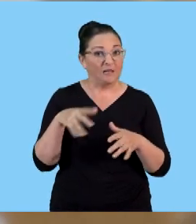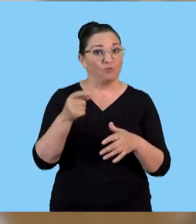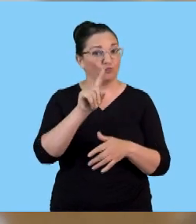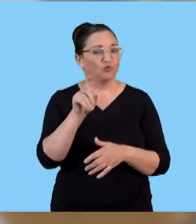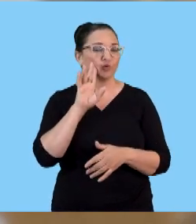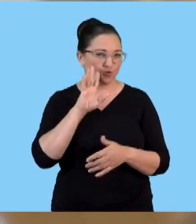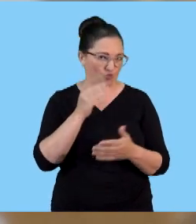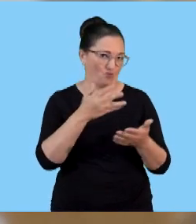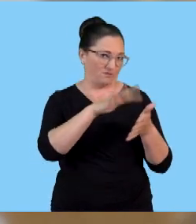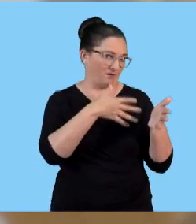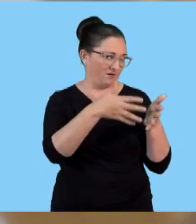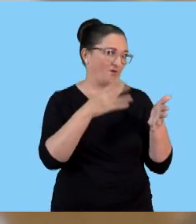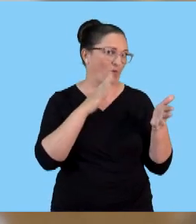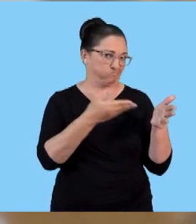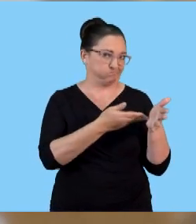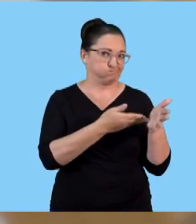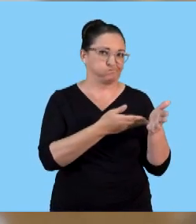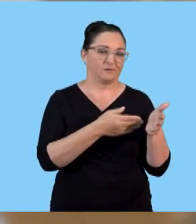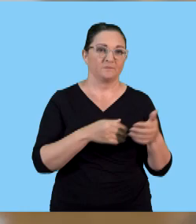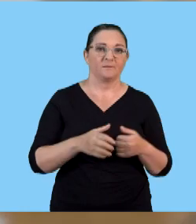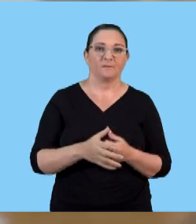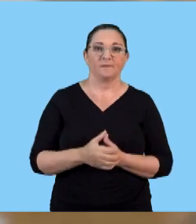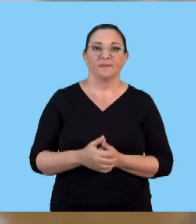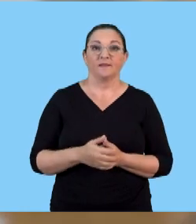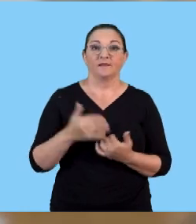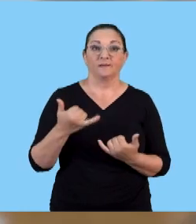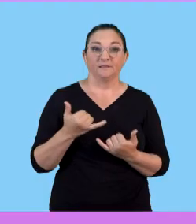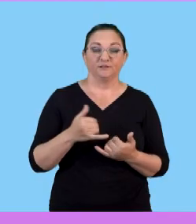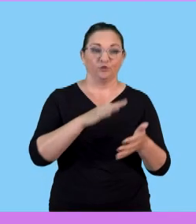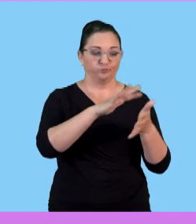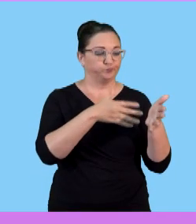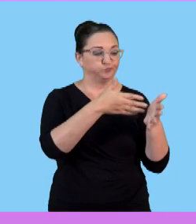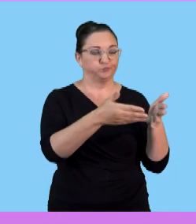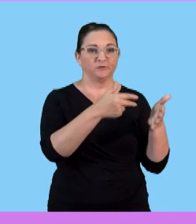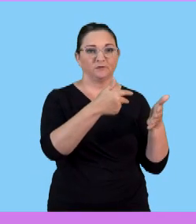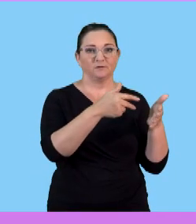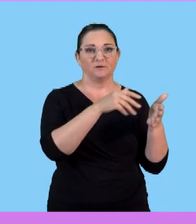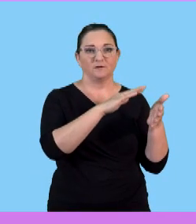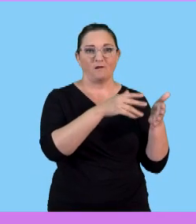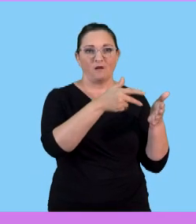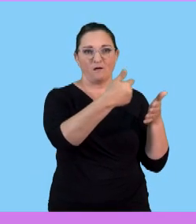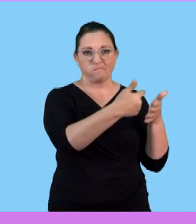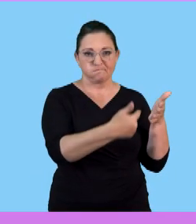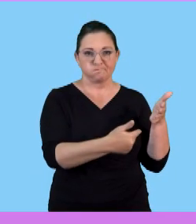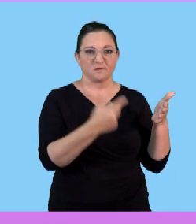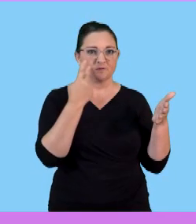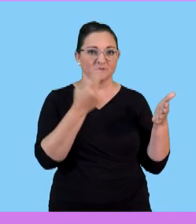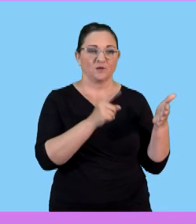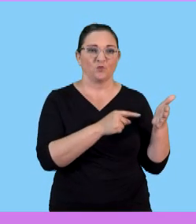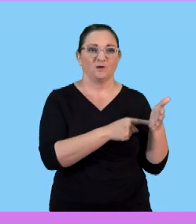you. Then, here's our BMI classification table. We said that based on this table